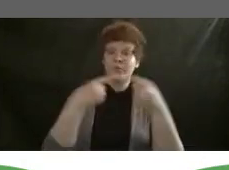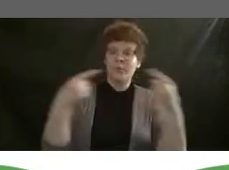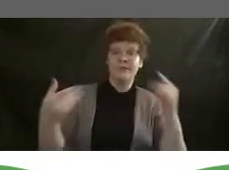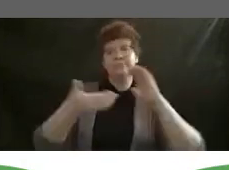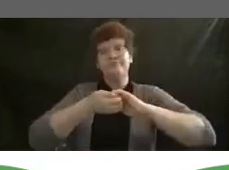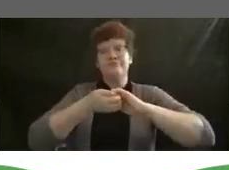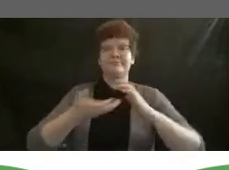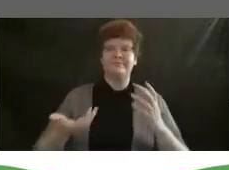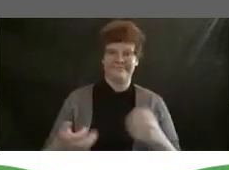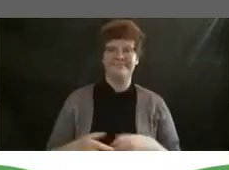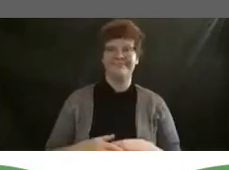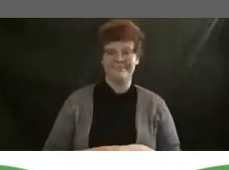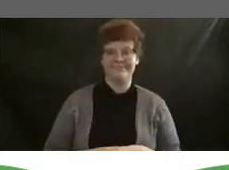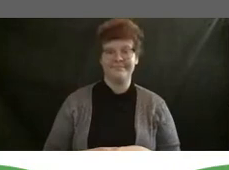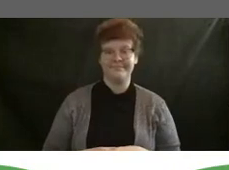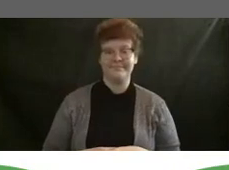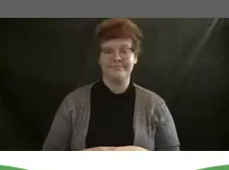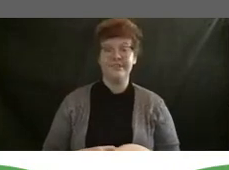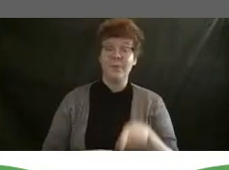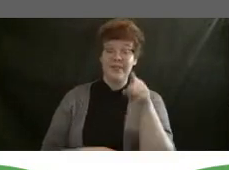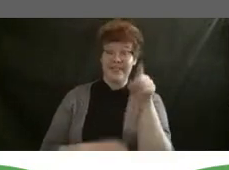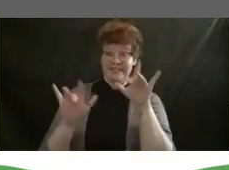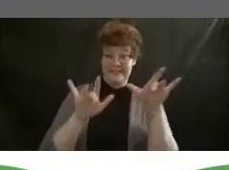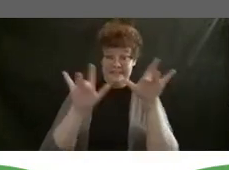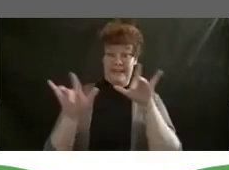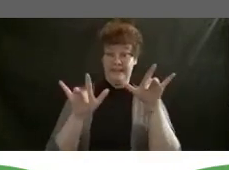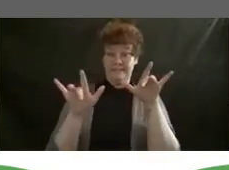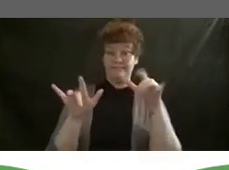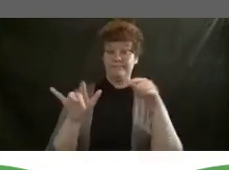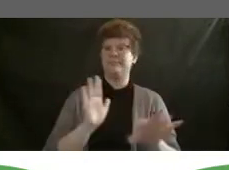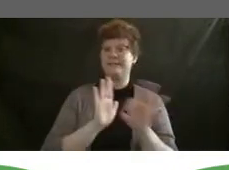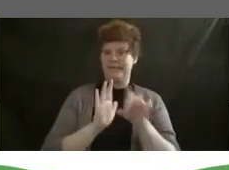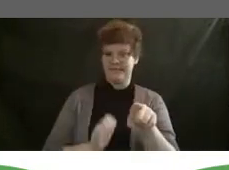I'm going to select the entire little cassette here, like so.